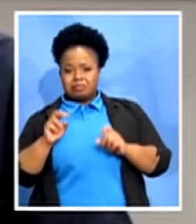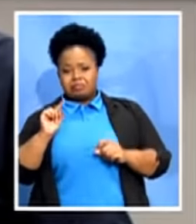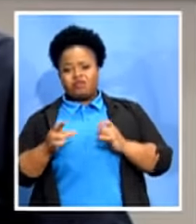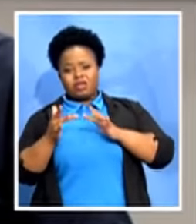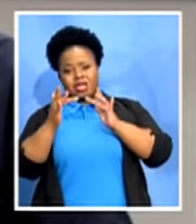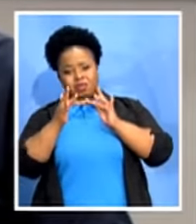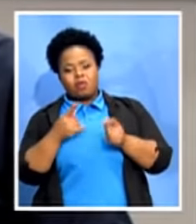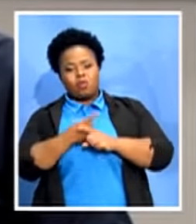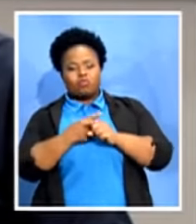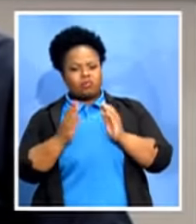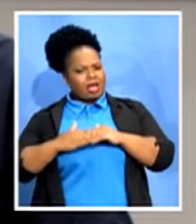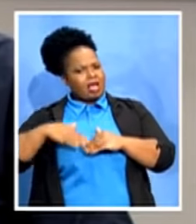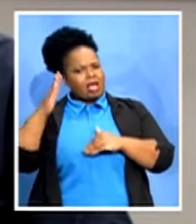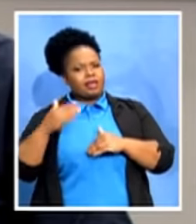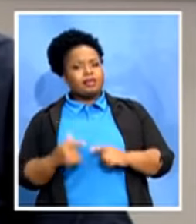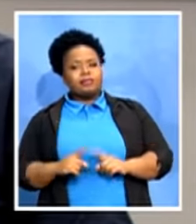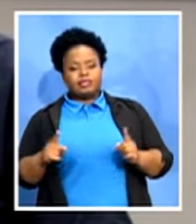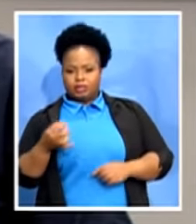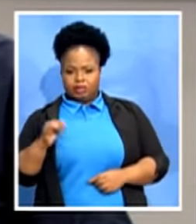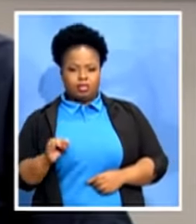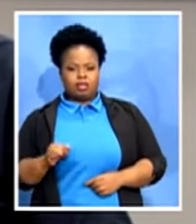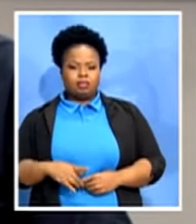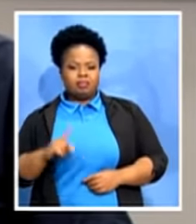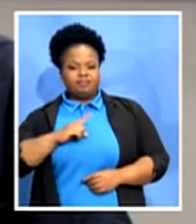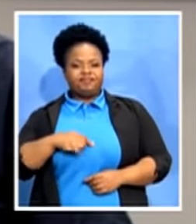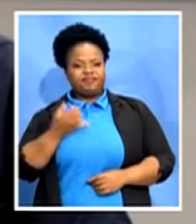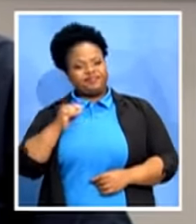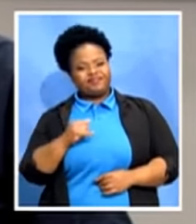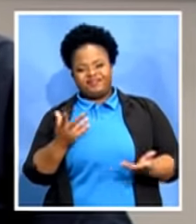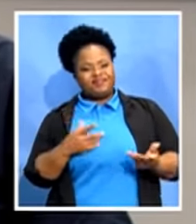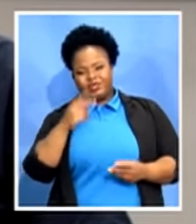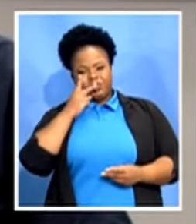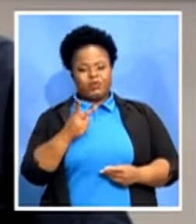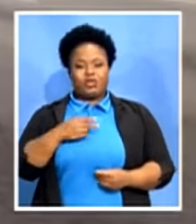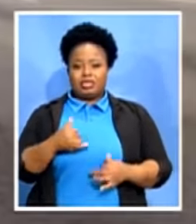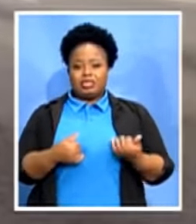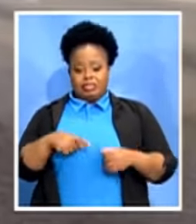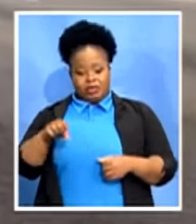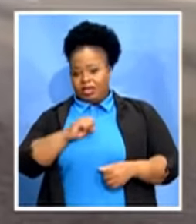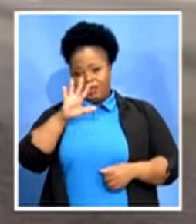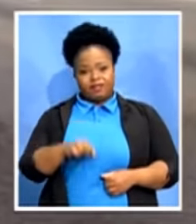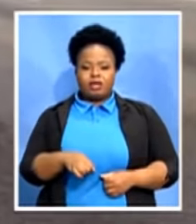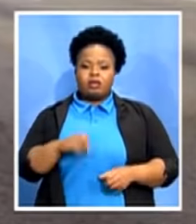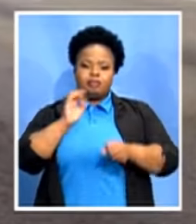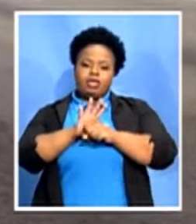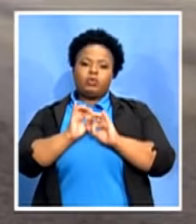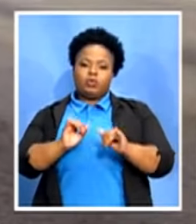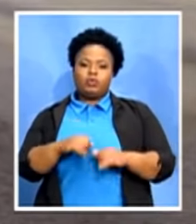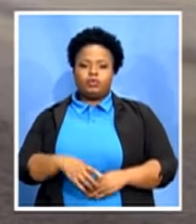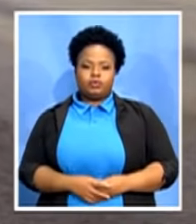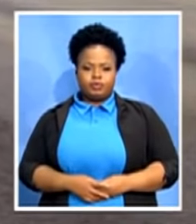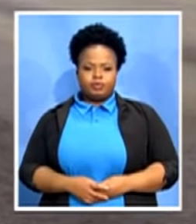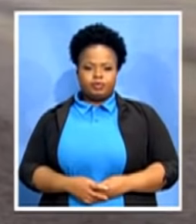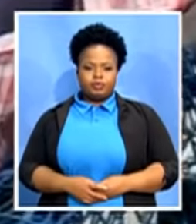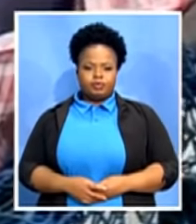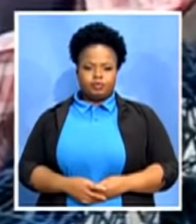is, there's probably not a town in South Africa that is not impacted by battery theft. The network provider